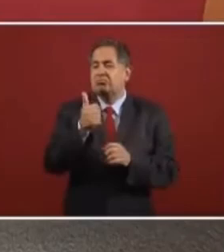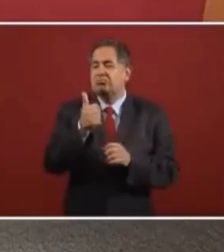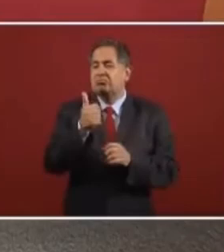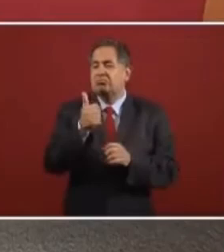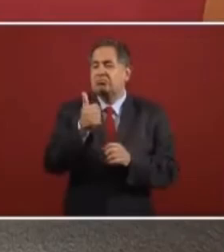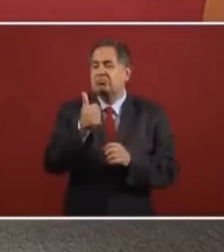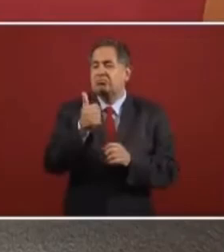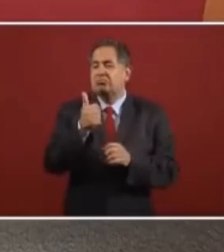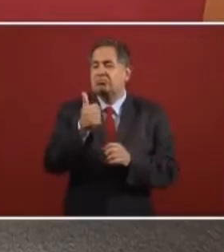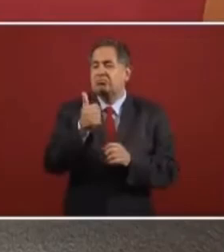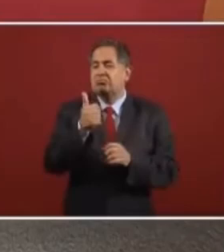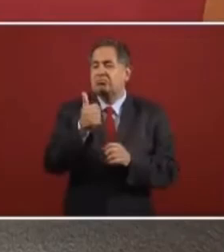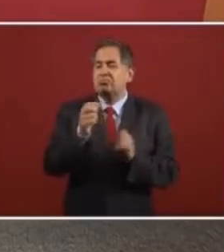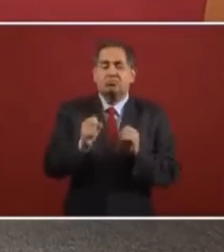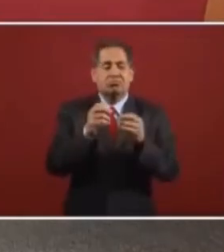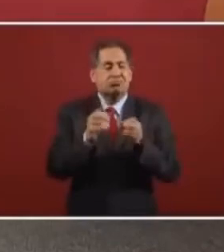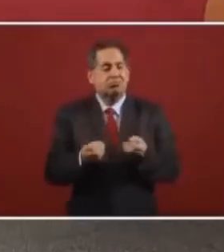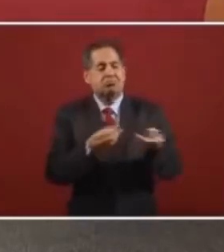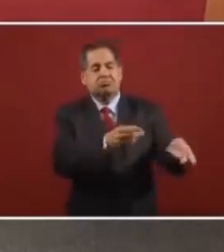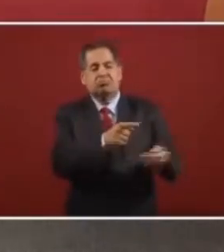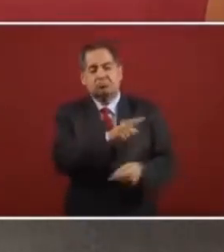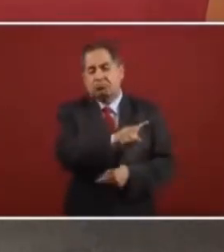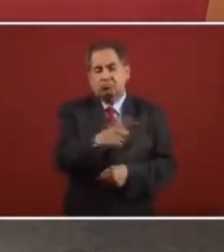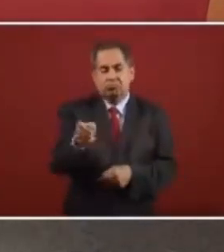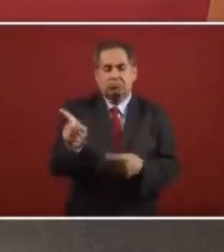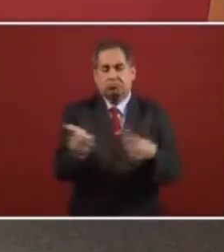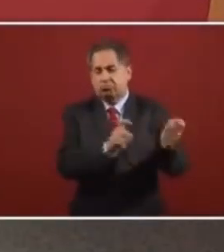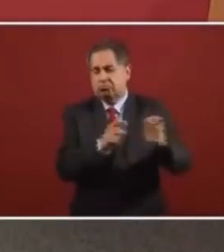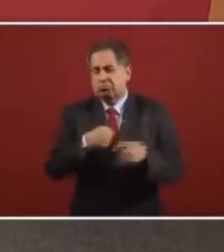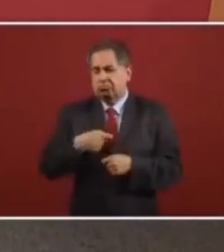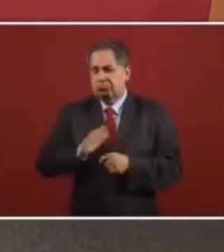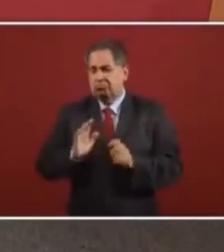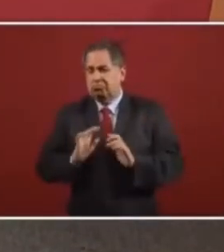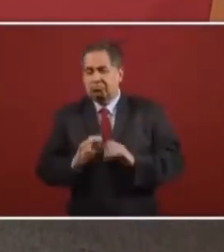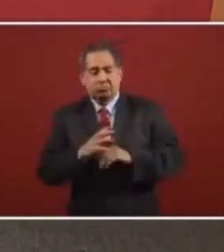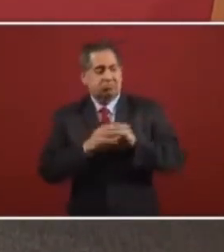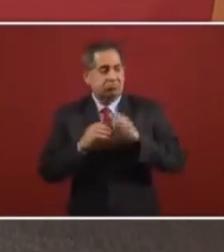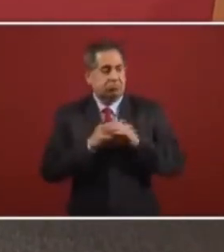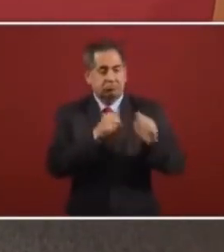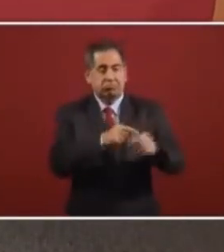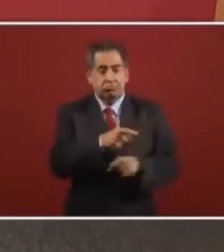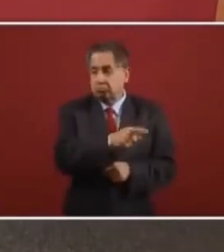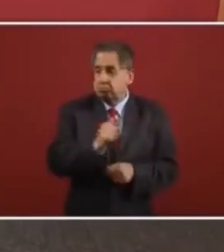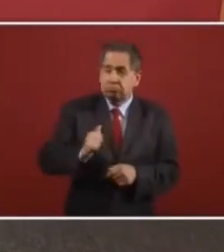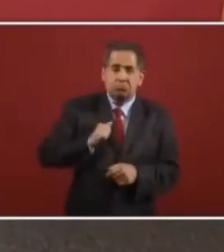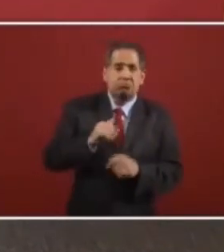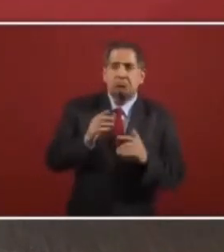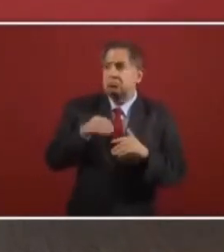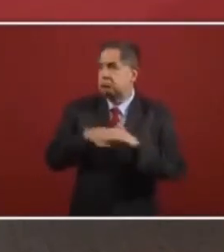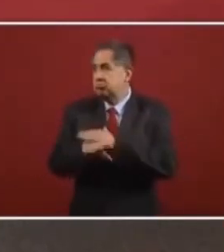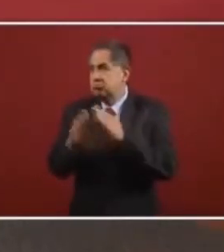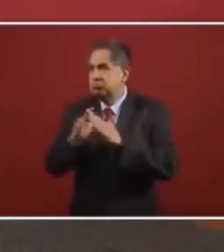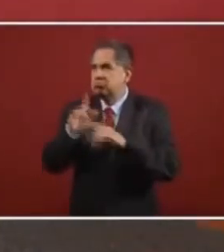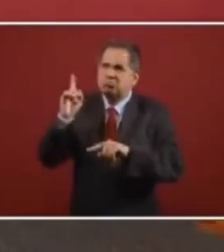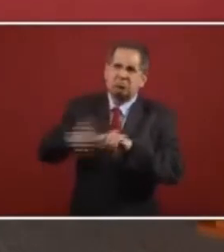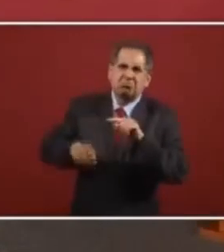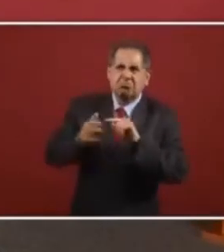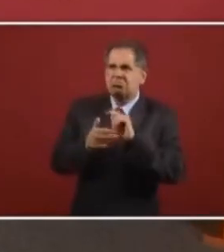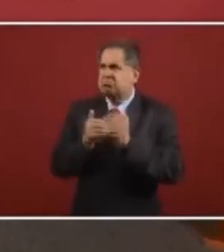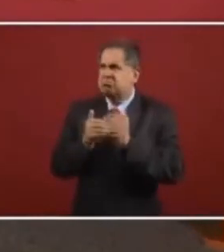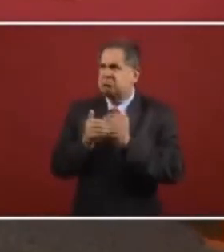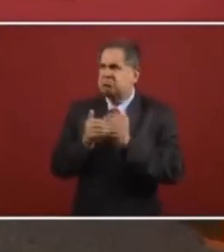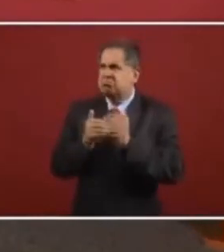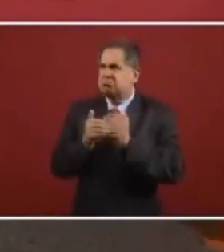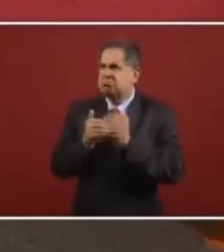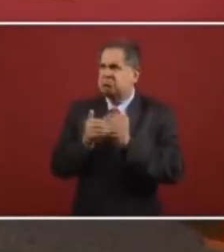help people cross the borders illegally. para desalojar a familias de